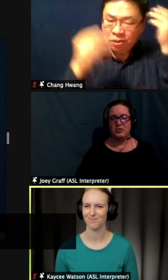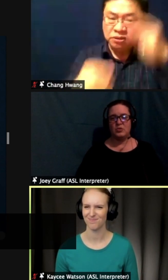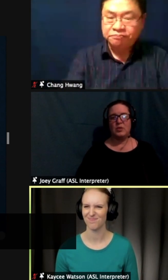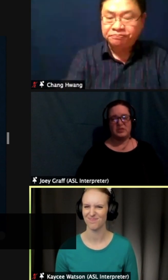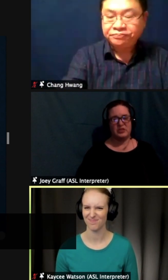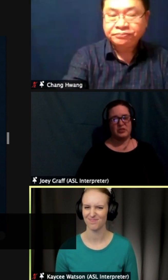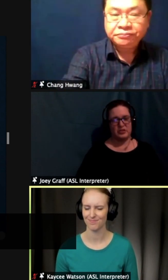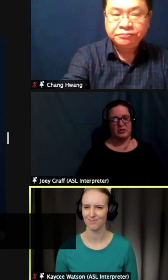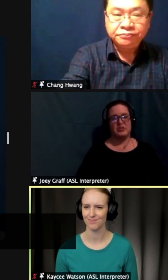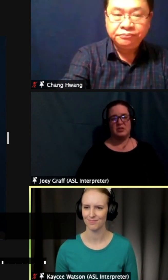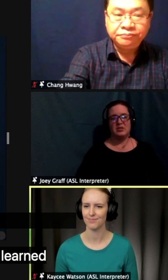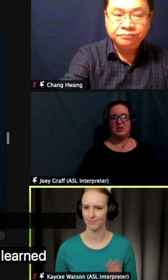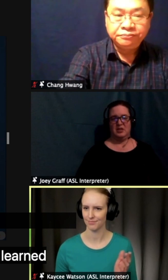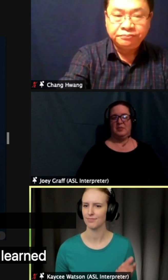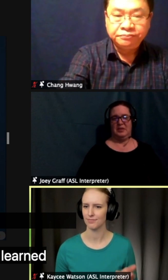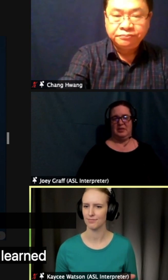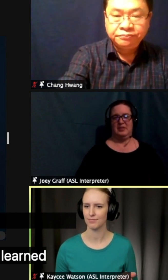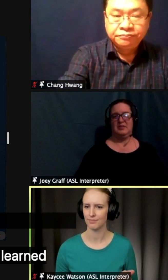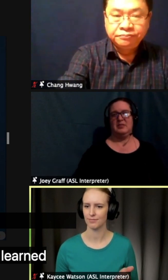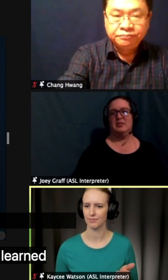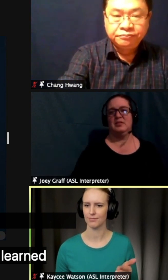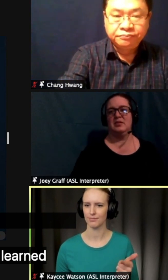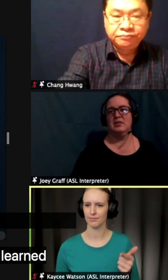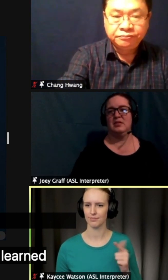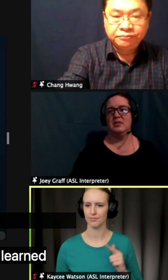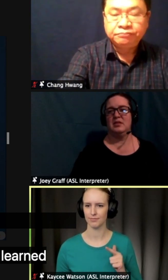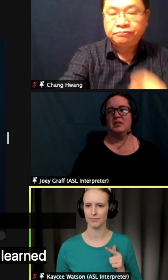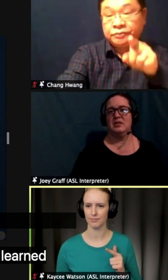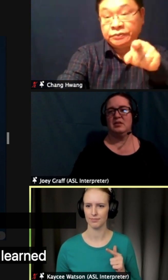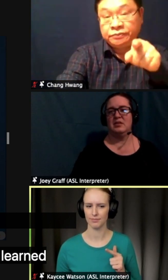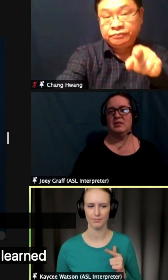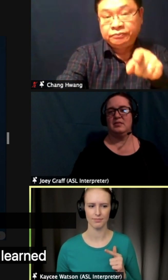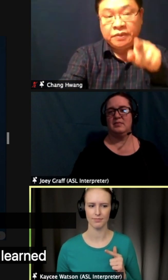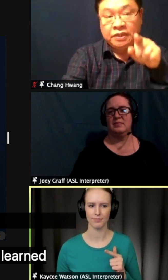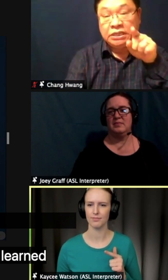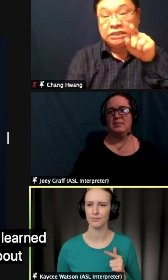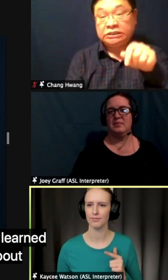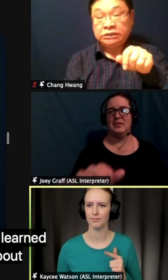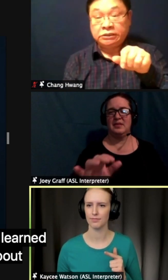So Yoon was concerned about this.